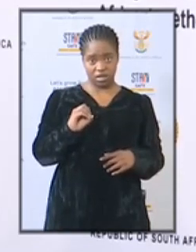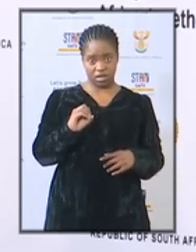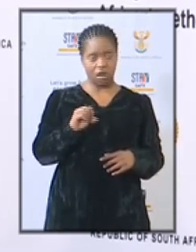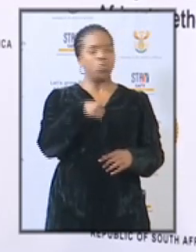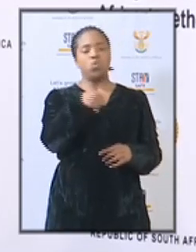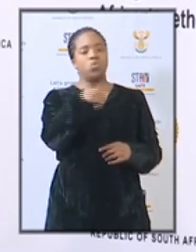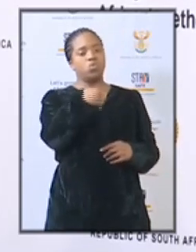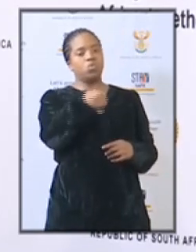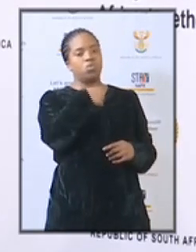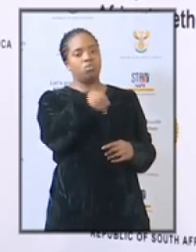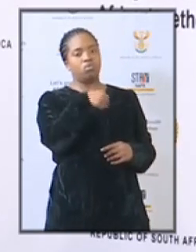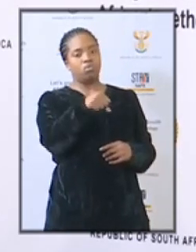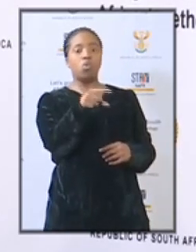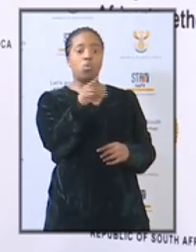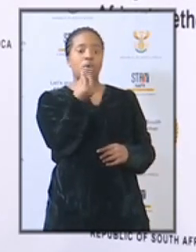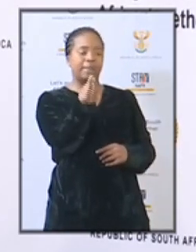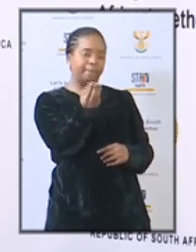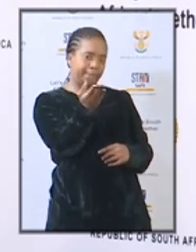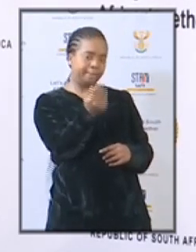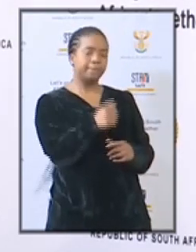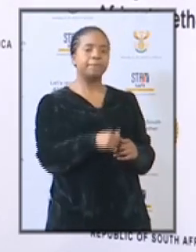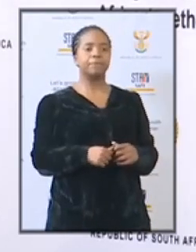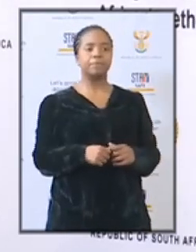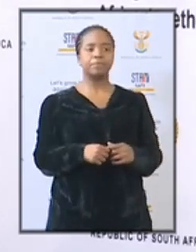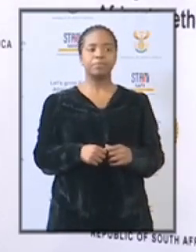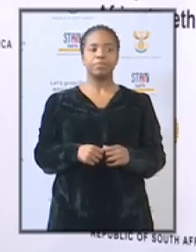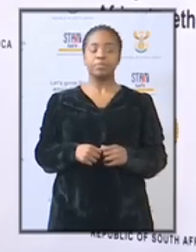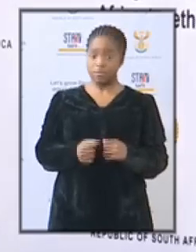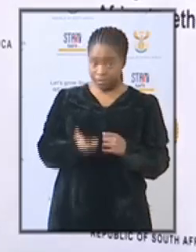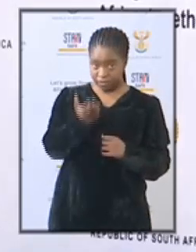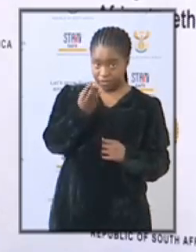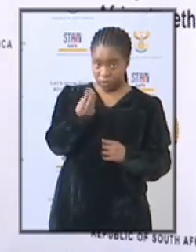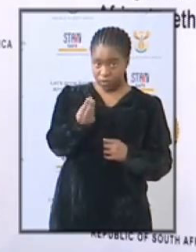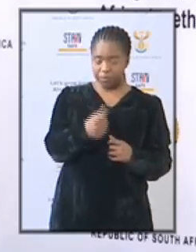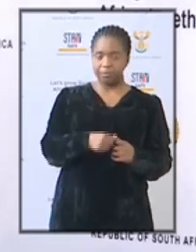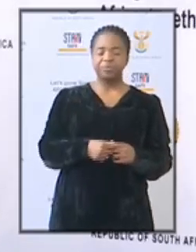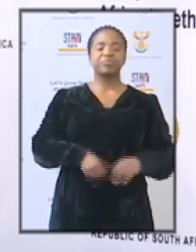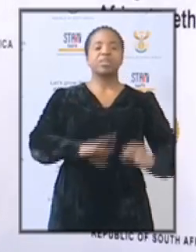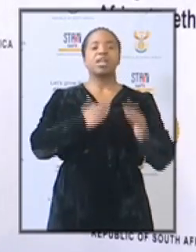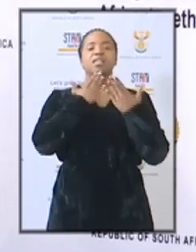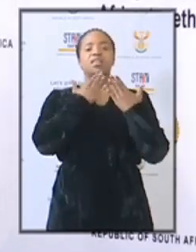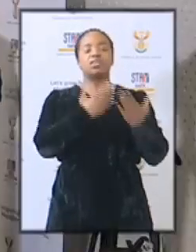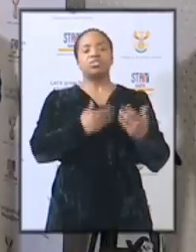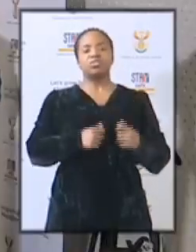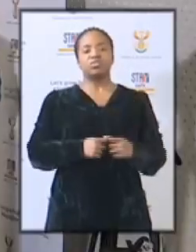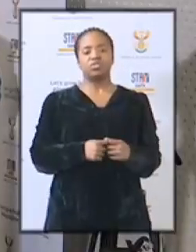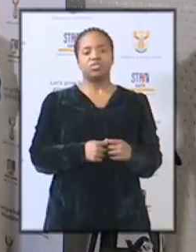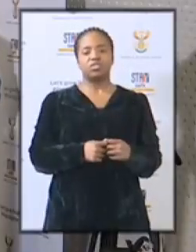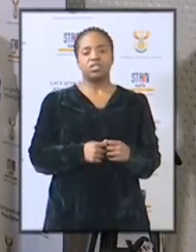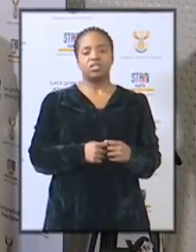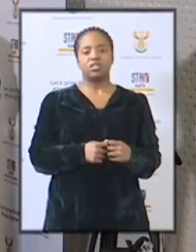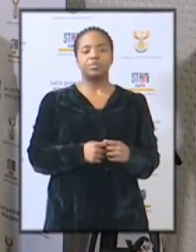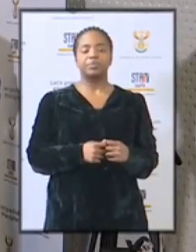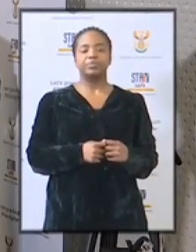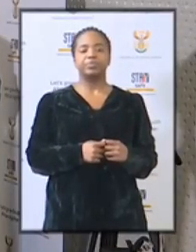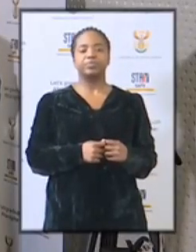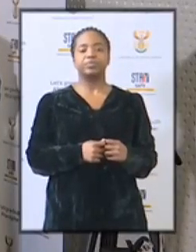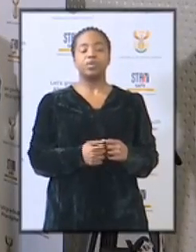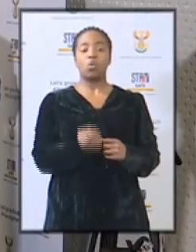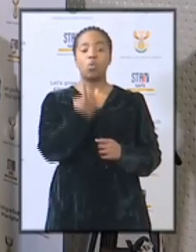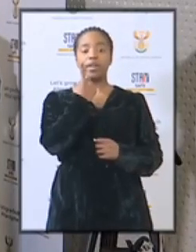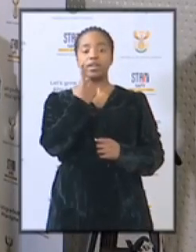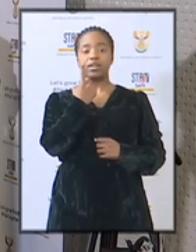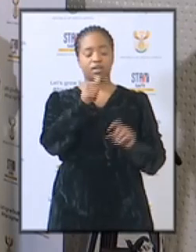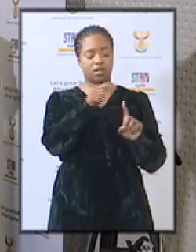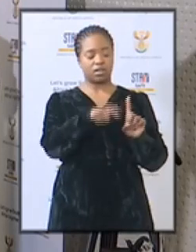No, Chairperson, it's through the WhatsApp. Ignatius? Thank you, Chair. I have one question from Vuyo